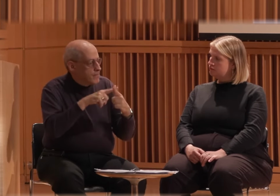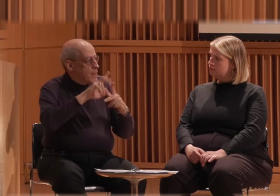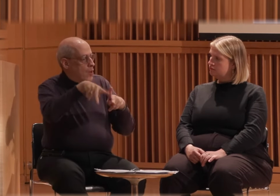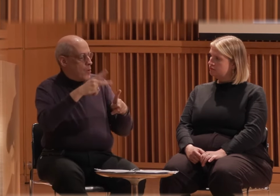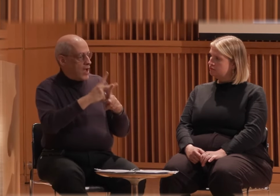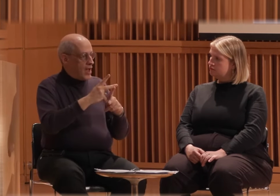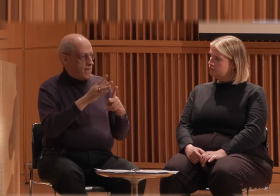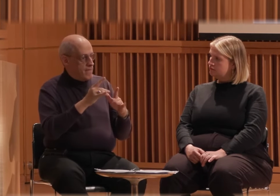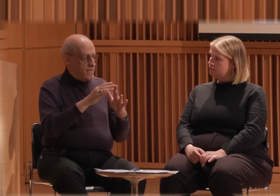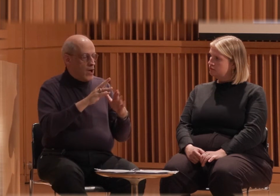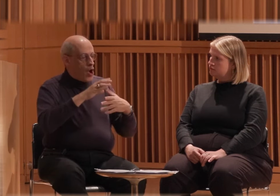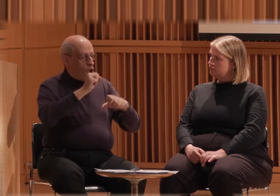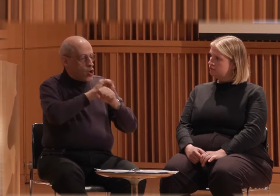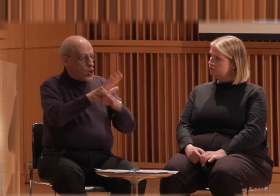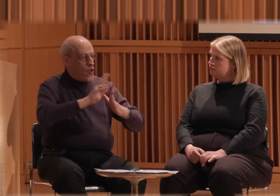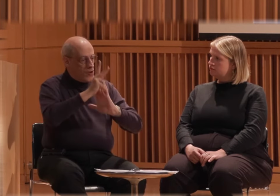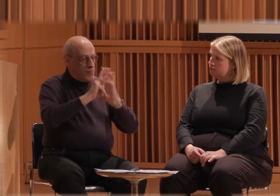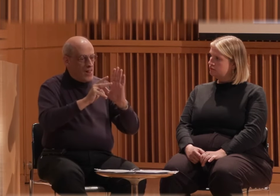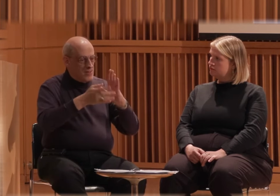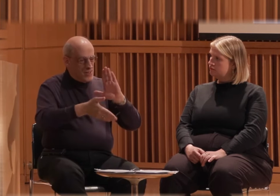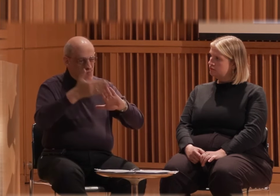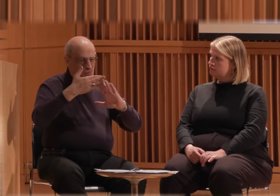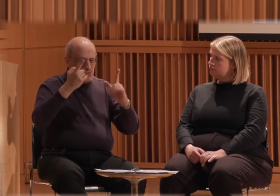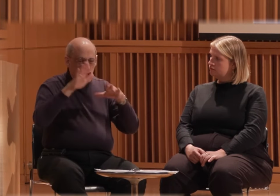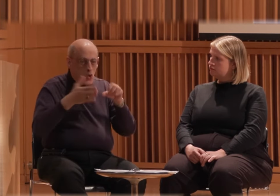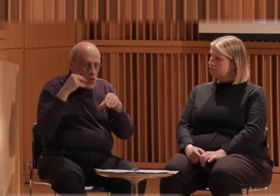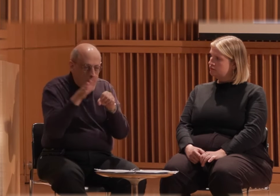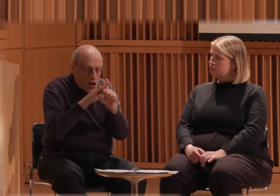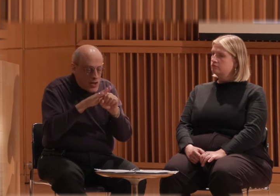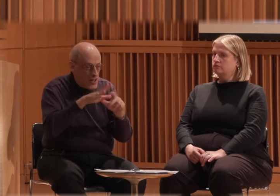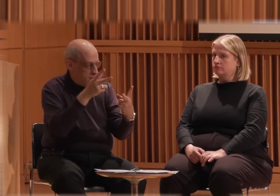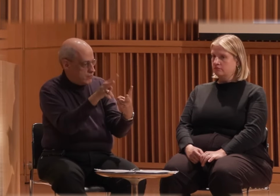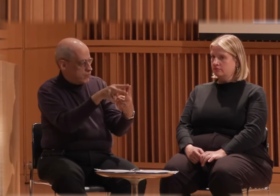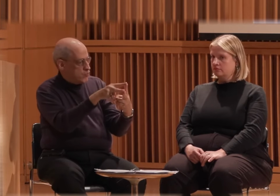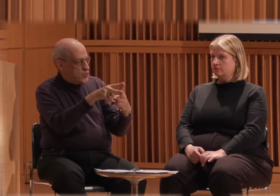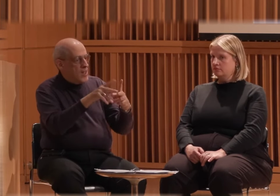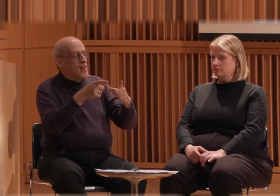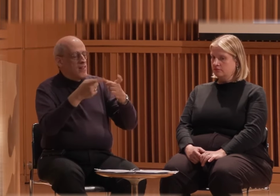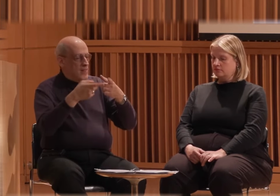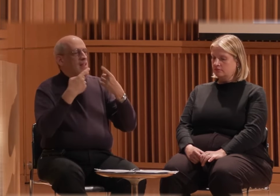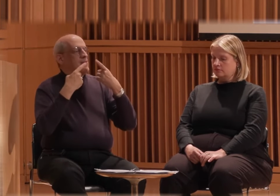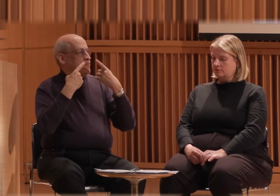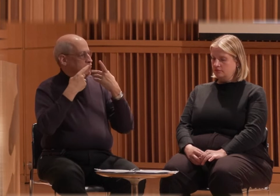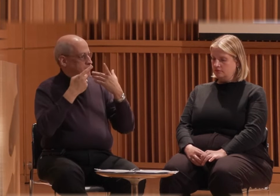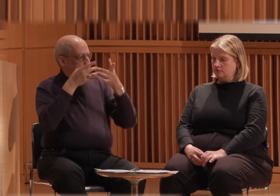COVID policy you were under, dictated very much COVID outcomes and how COVID played